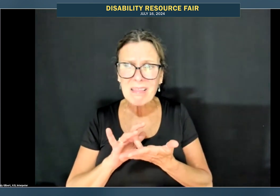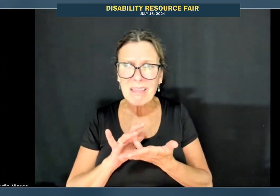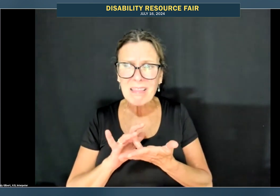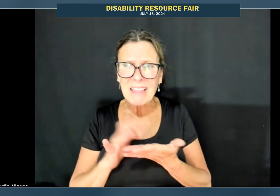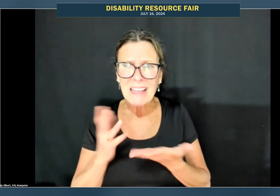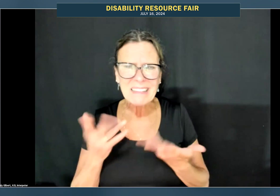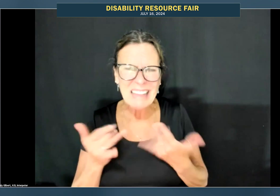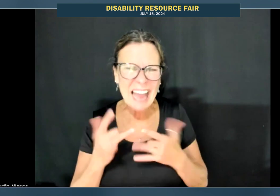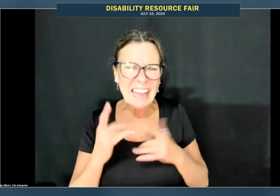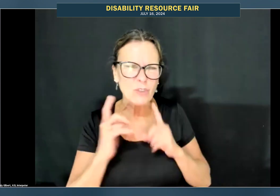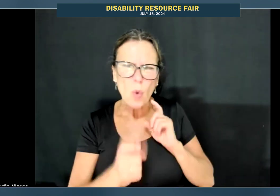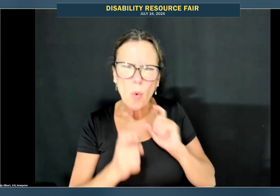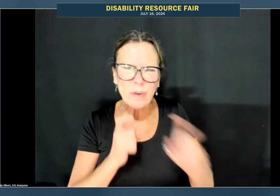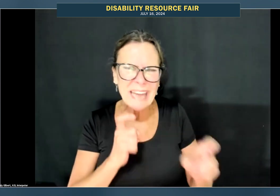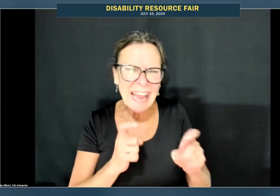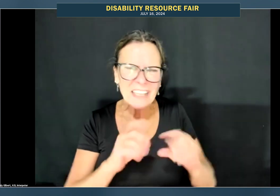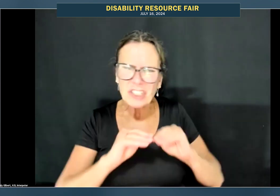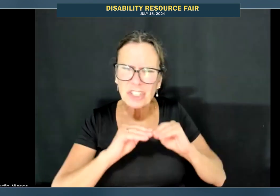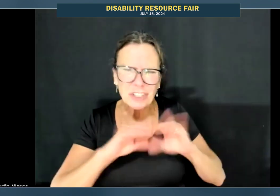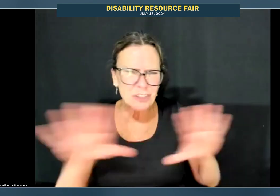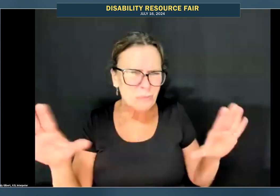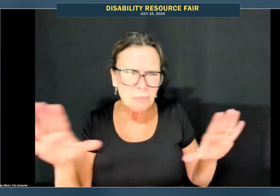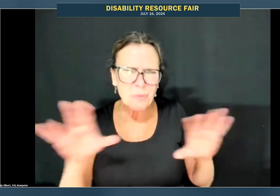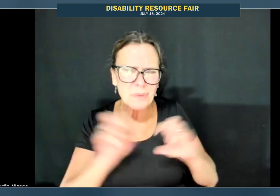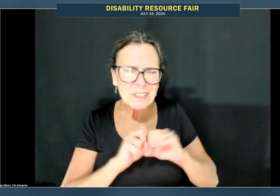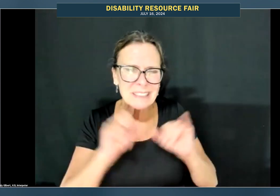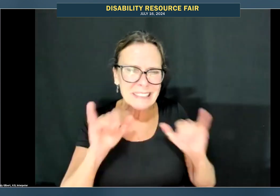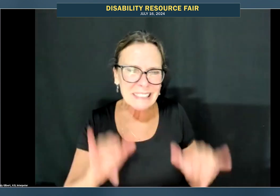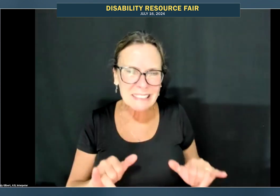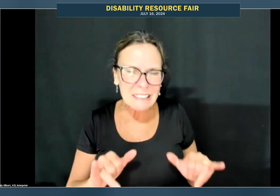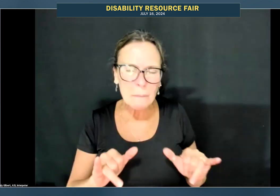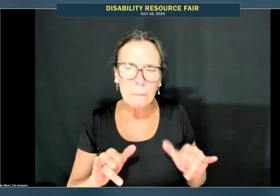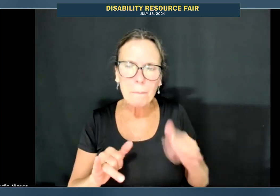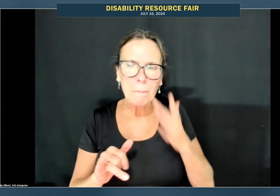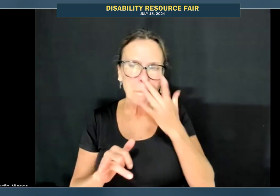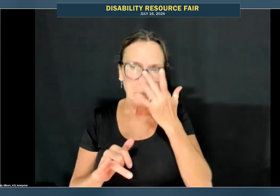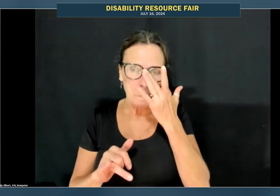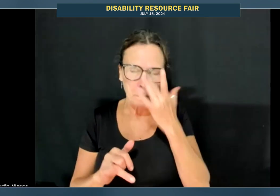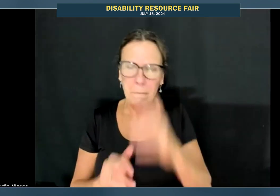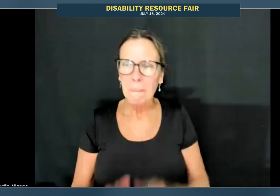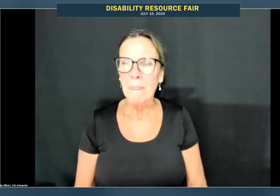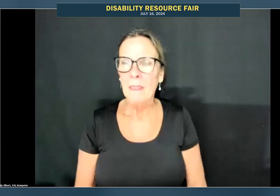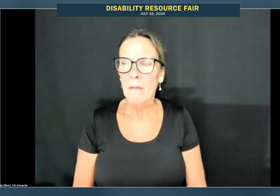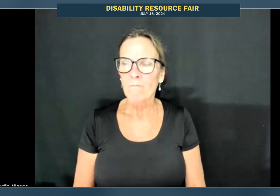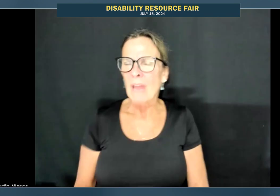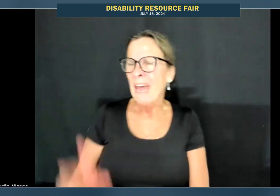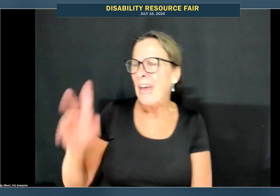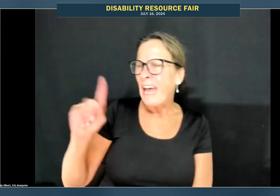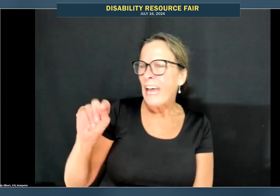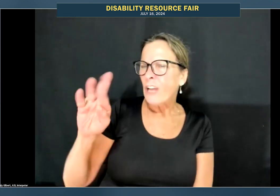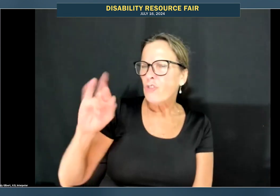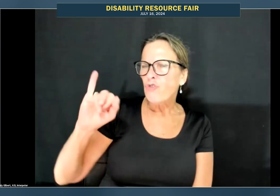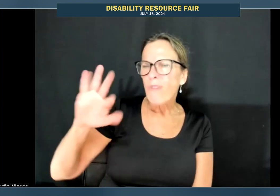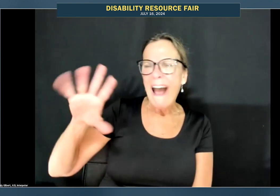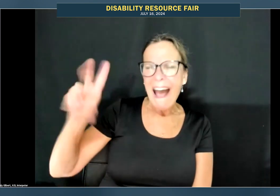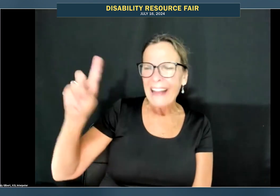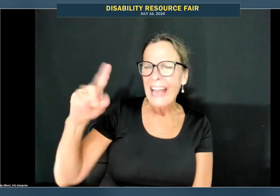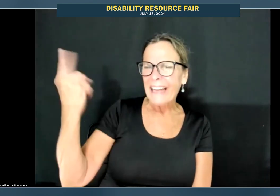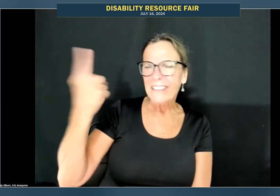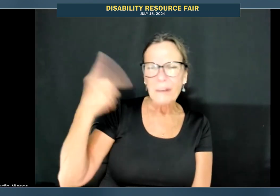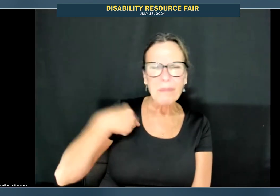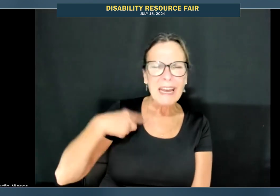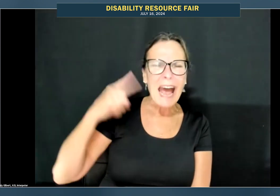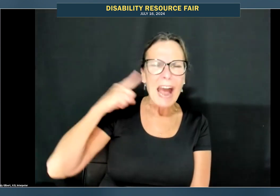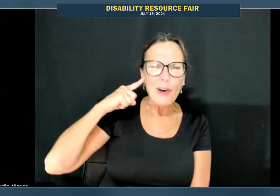like donation distribution system. And Triad was something I had heard of but didn't know much about.